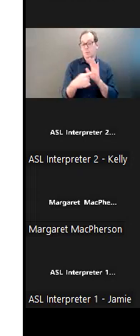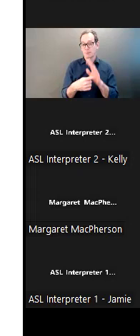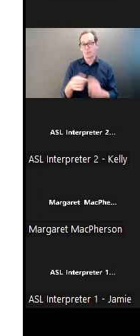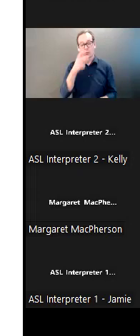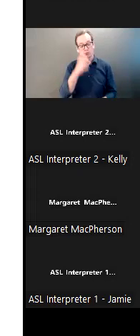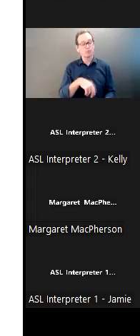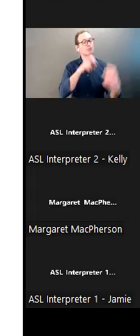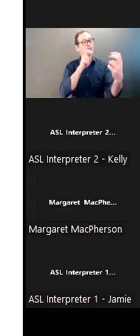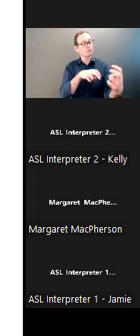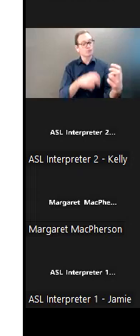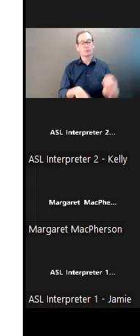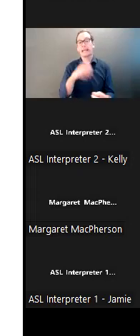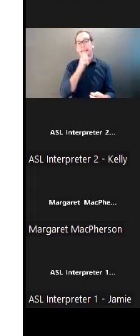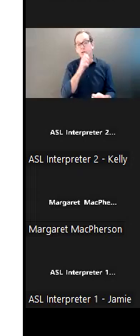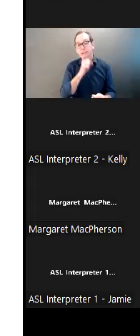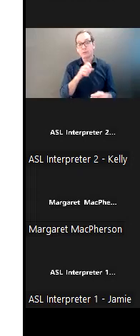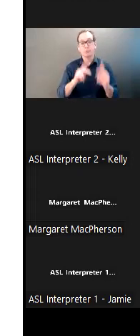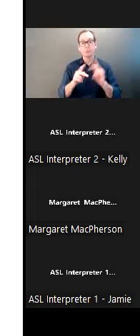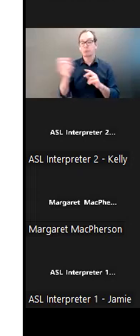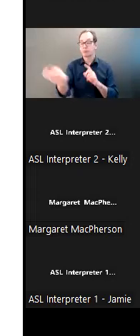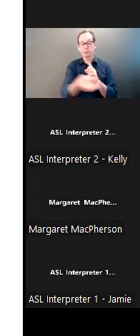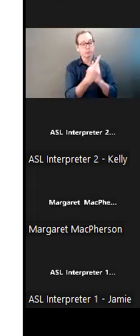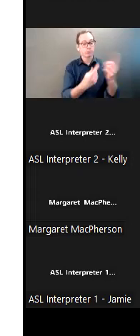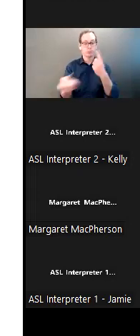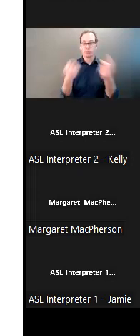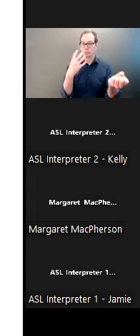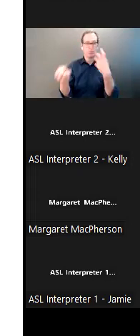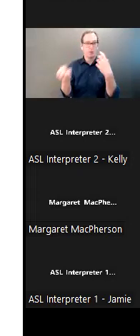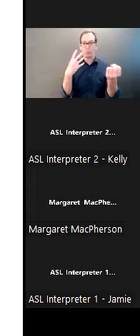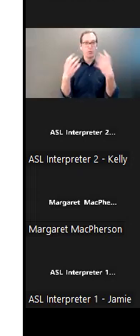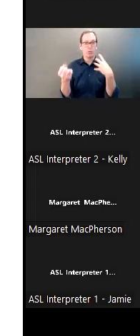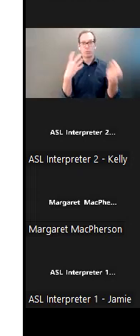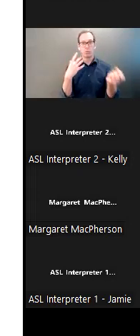the elder abuse sector, so you're hearing stories of violence that are really